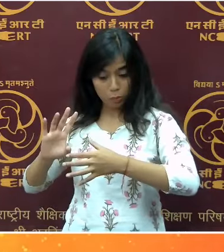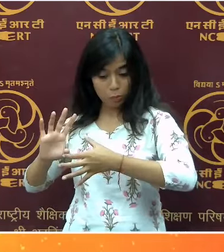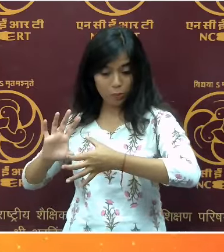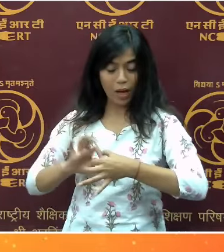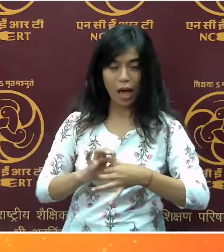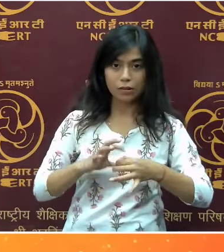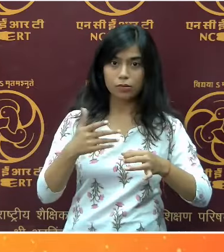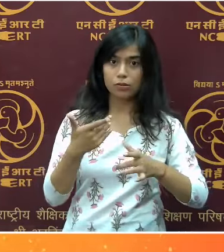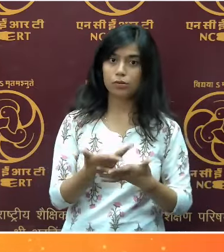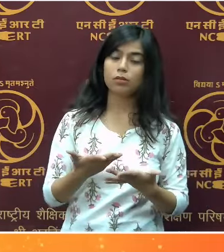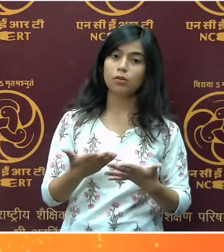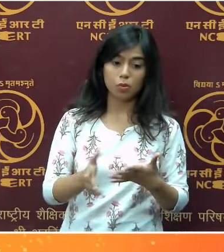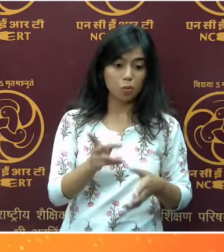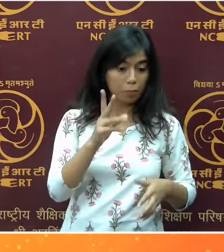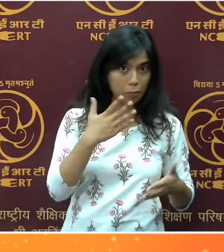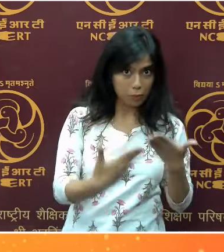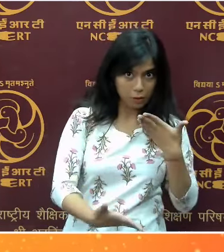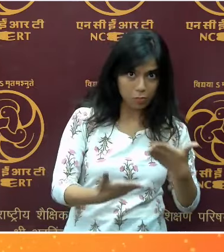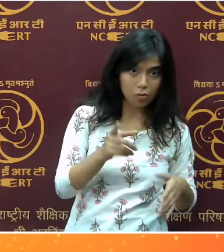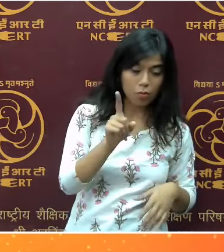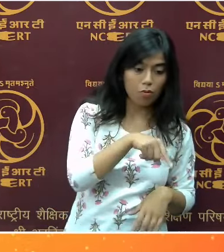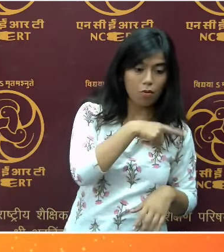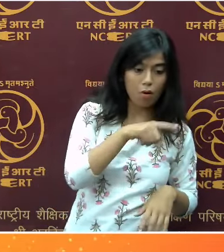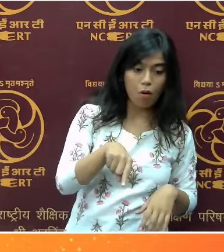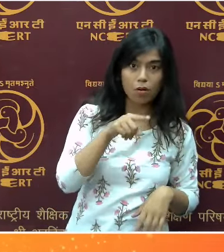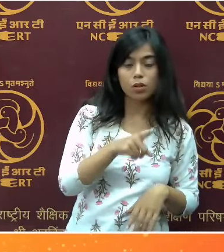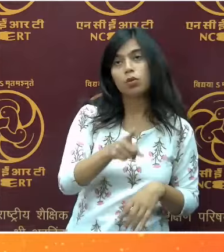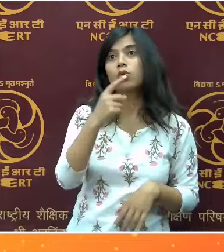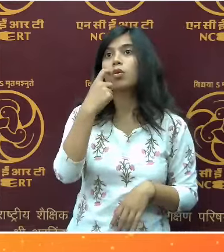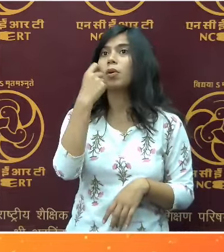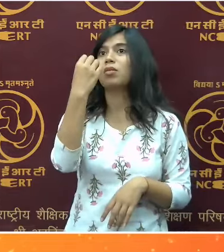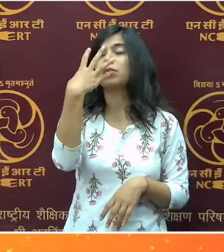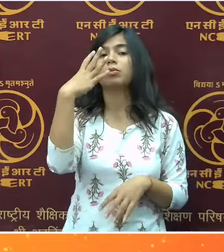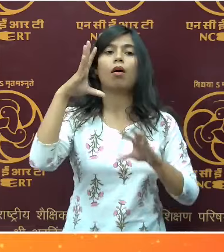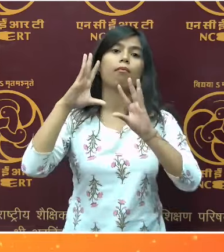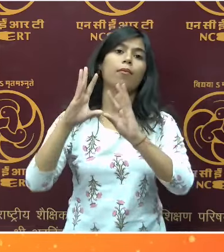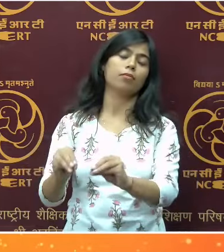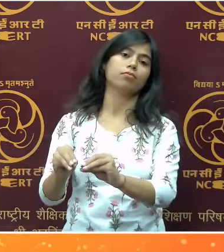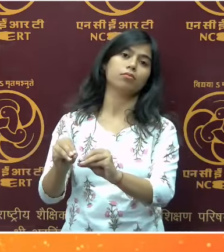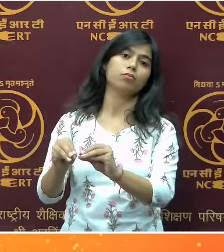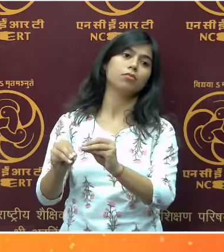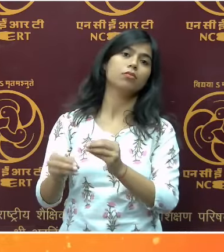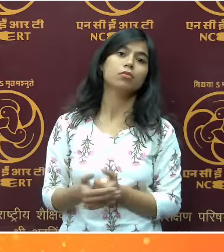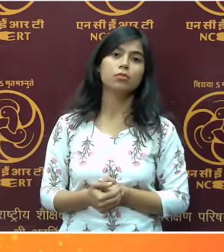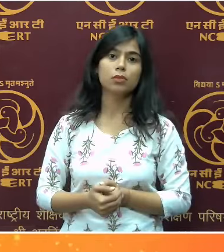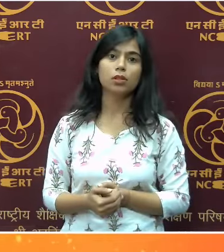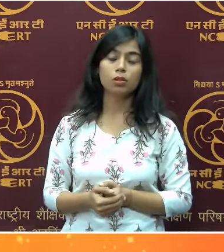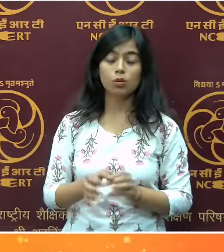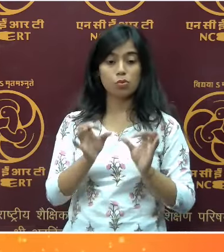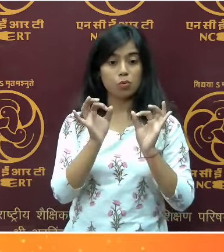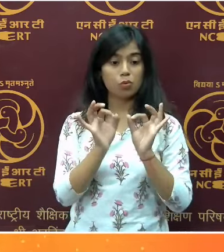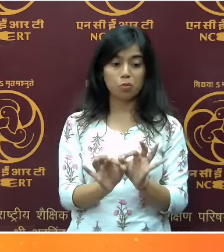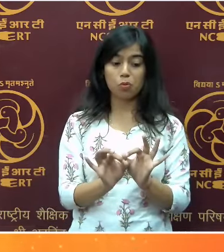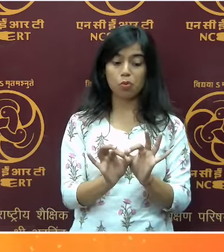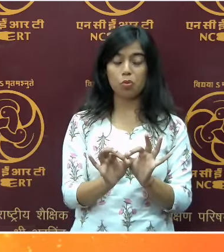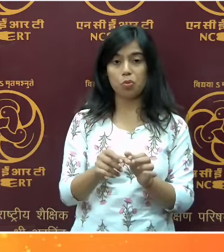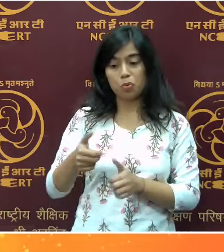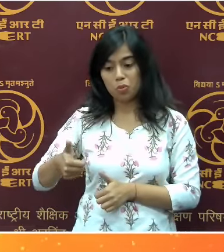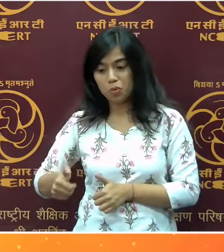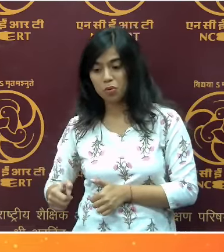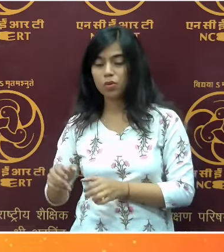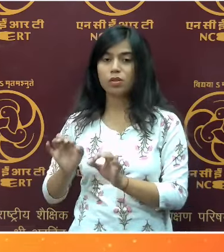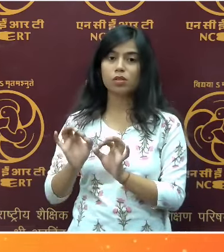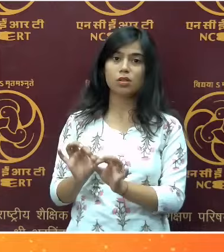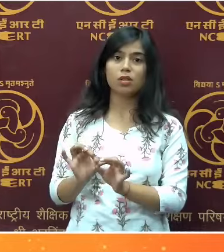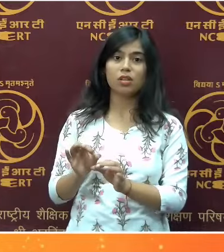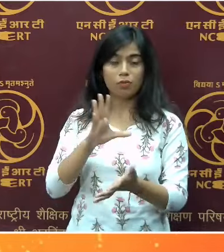wrong connection may be there, the bulb will be fused. So we have to put some switch in any circuit if you are